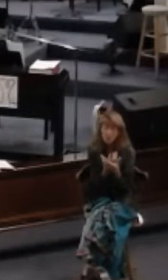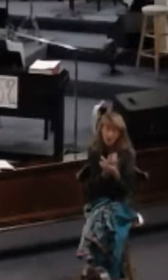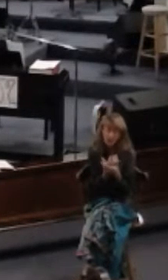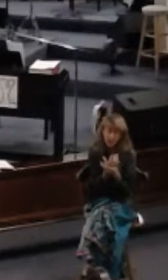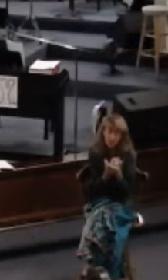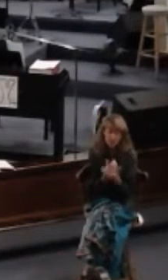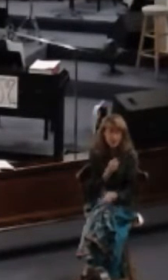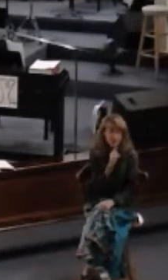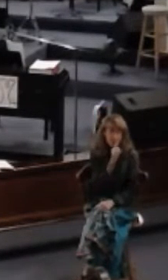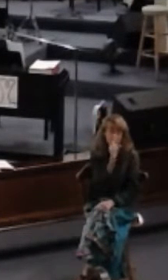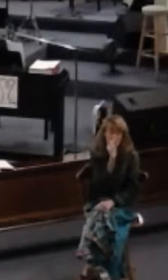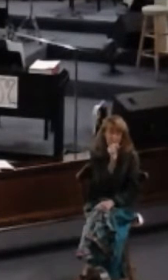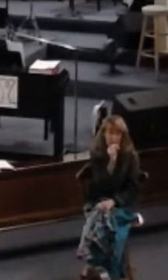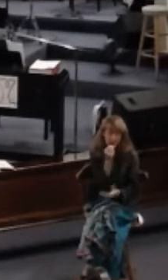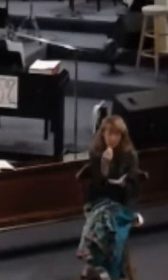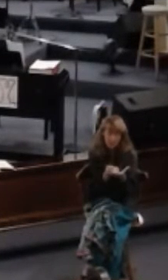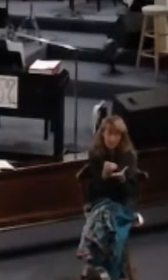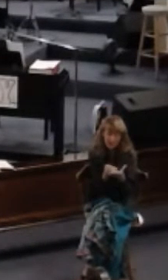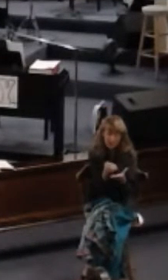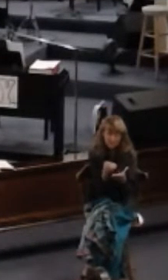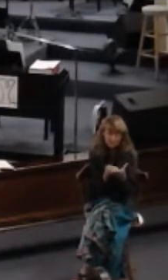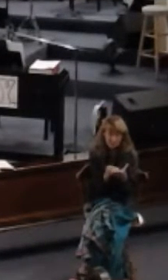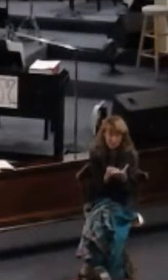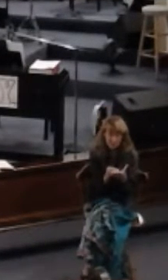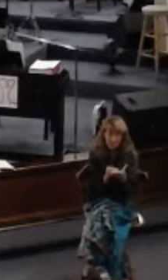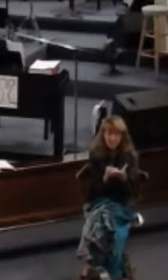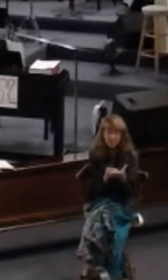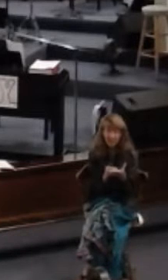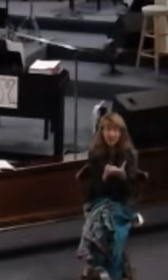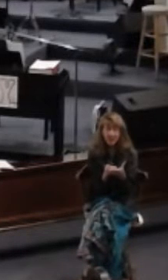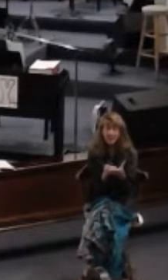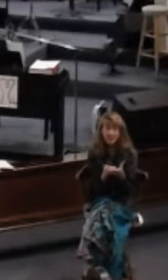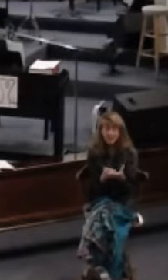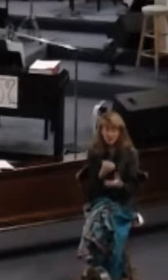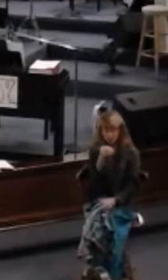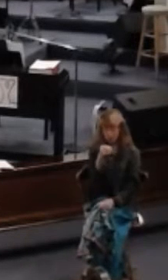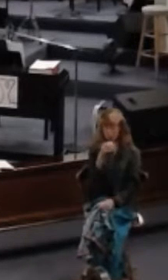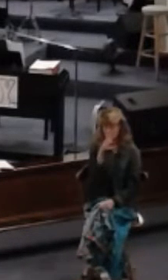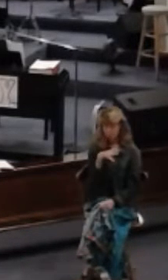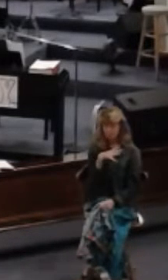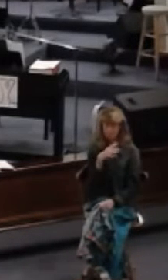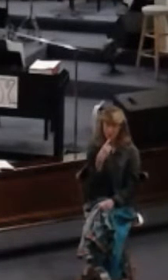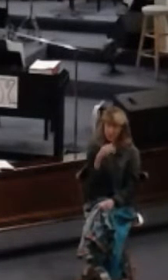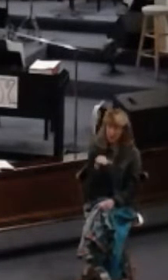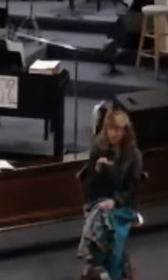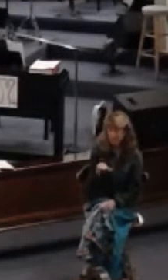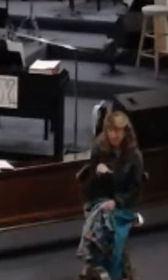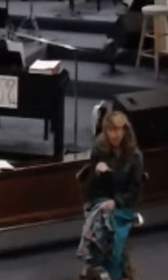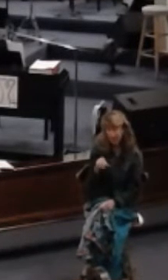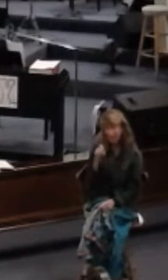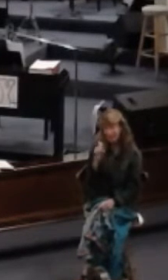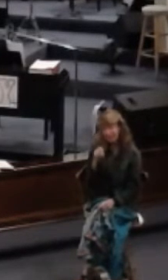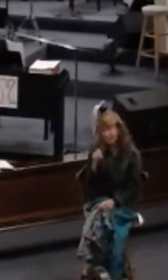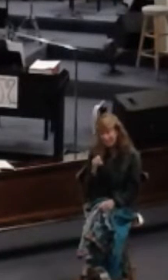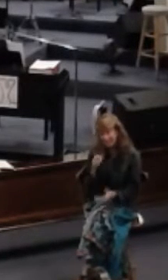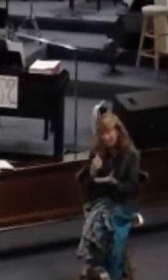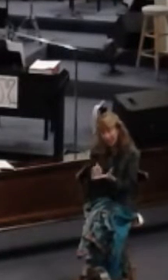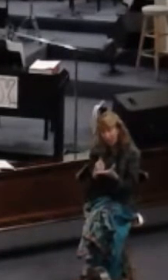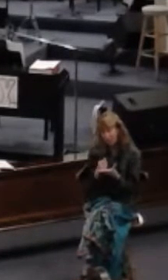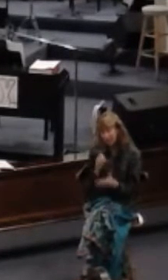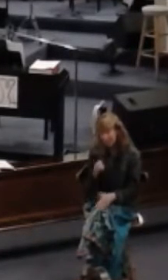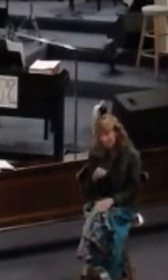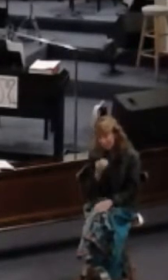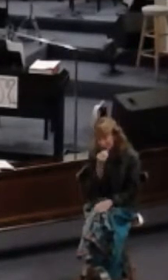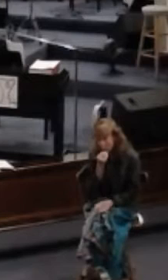duca. She sadly was telling him how in need she was, and